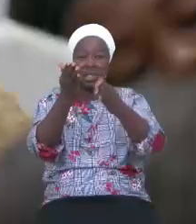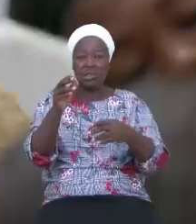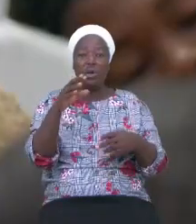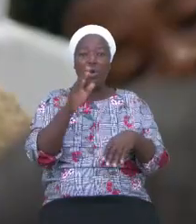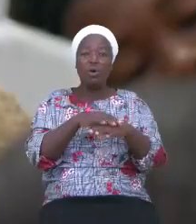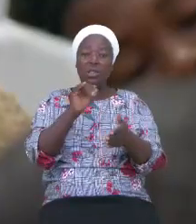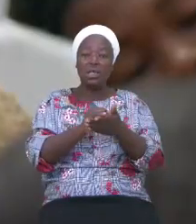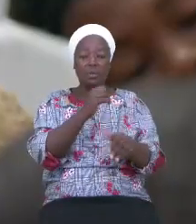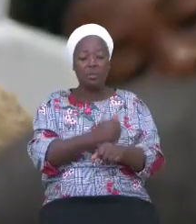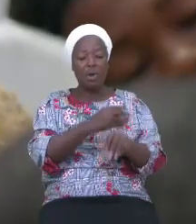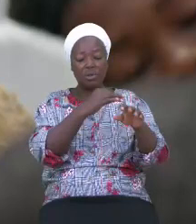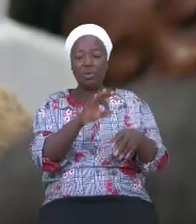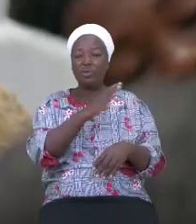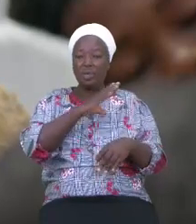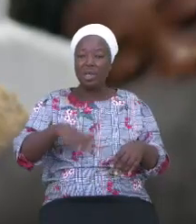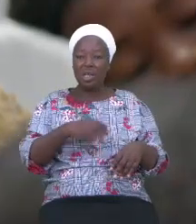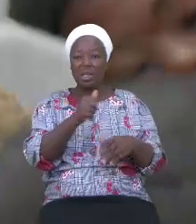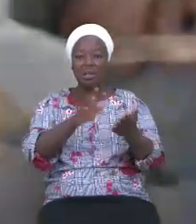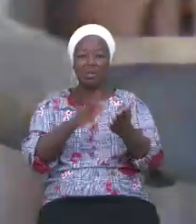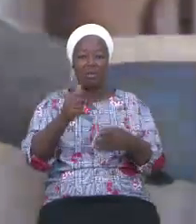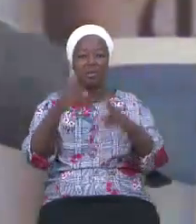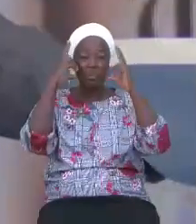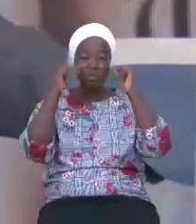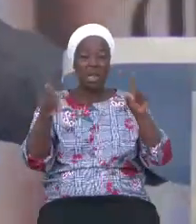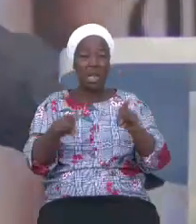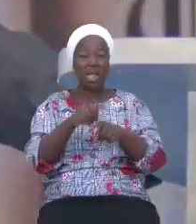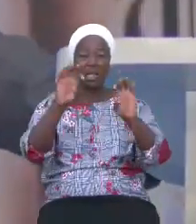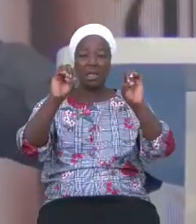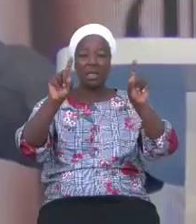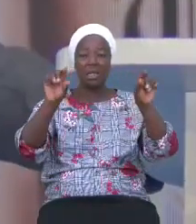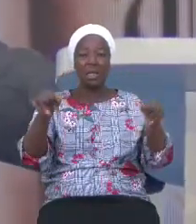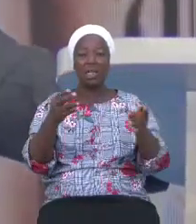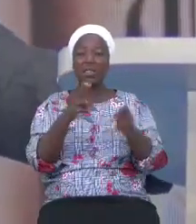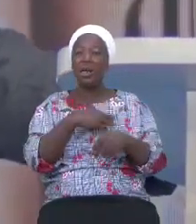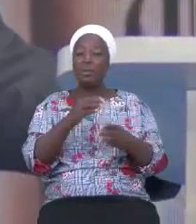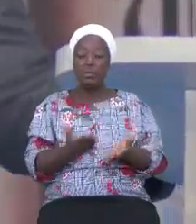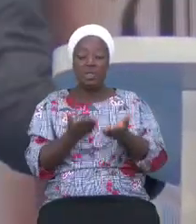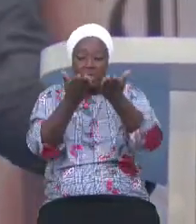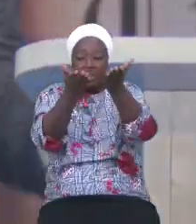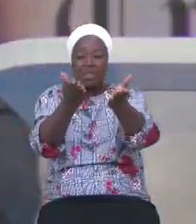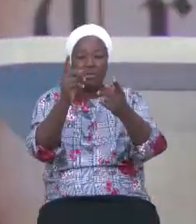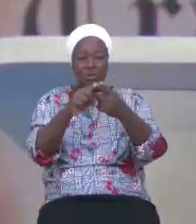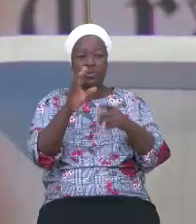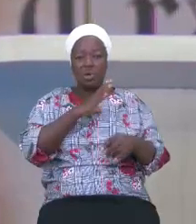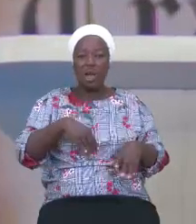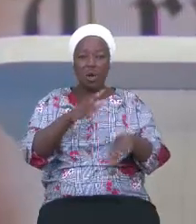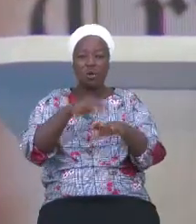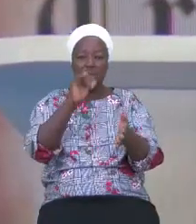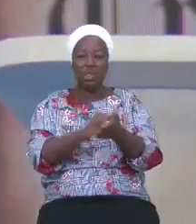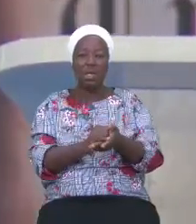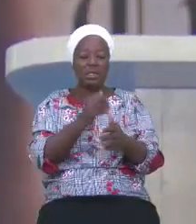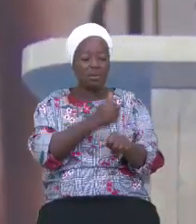of Christ, a glorious Moses, like Elijah presented unto Christ on that mount,